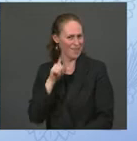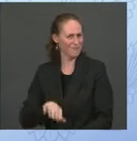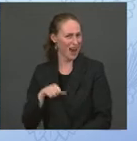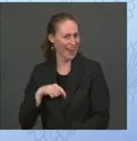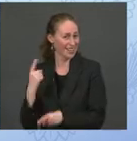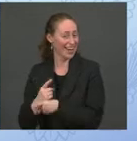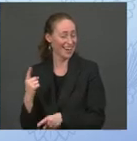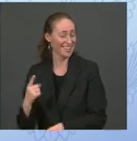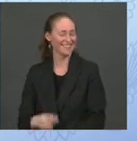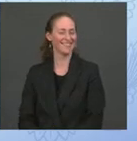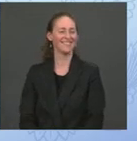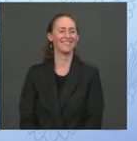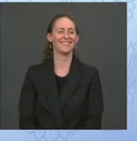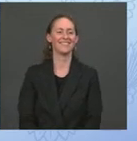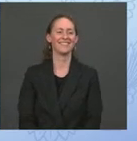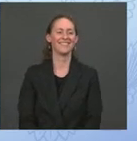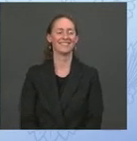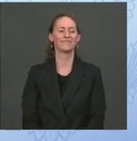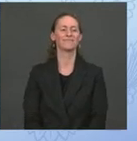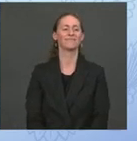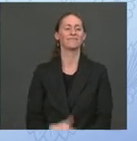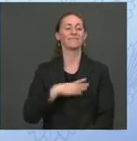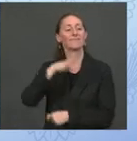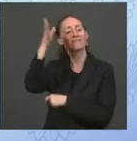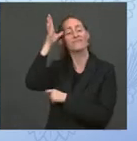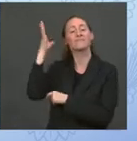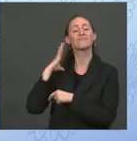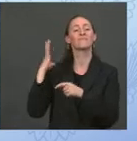My dad used to always say, never forget where you came from.